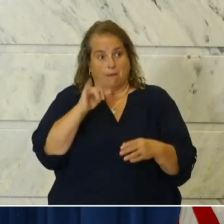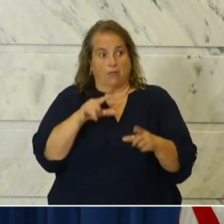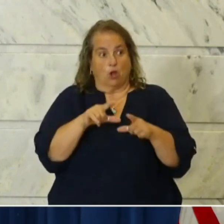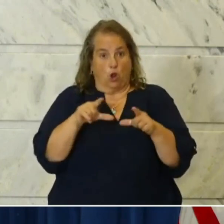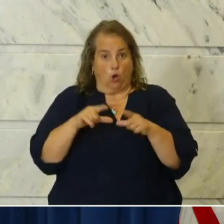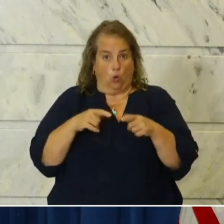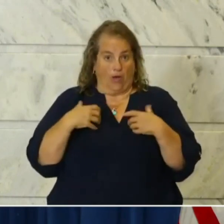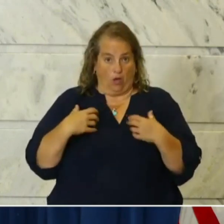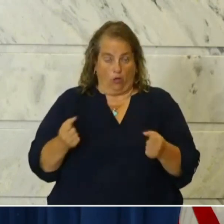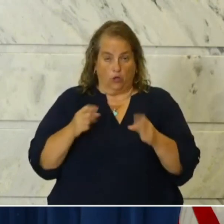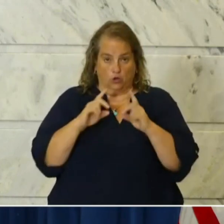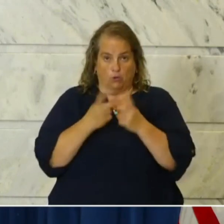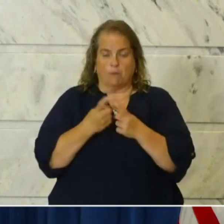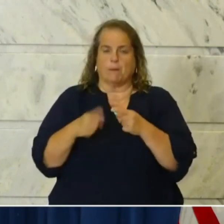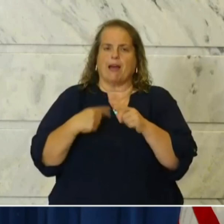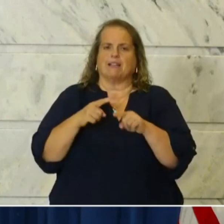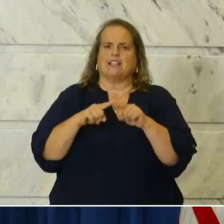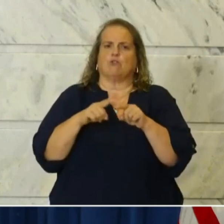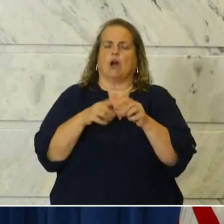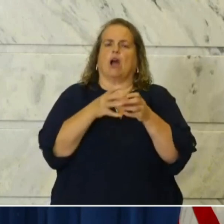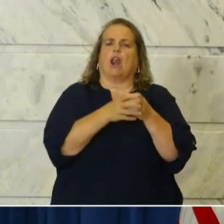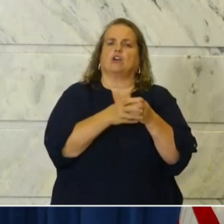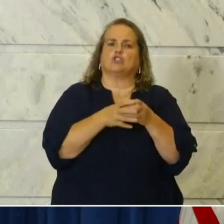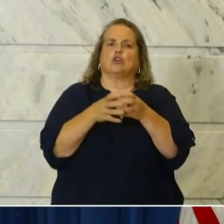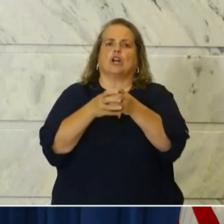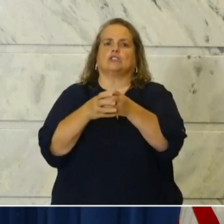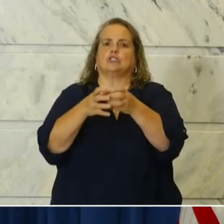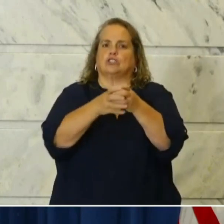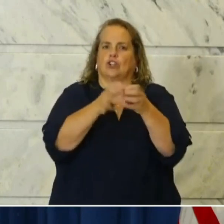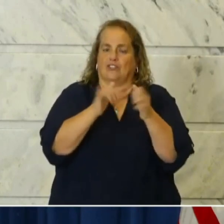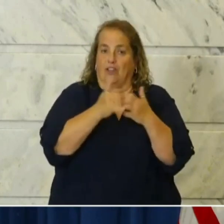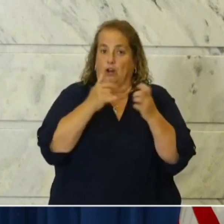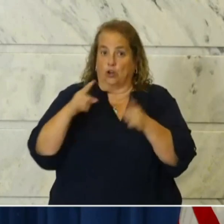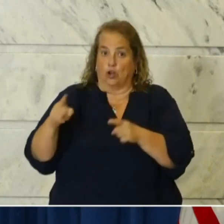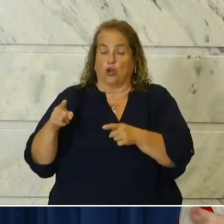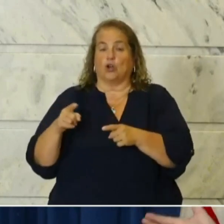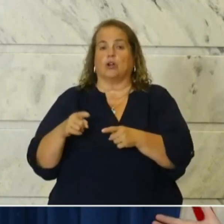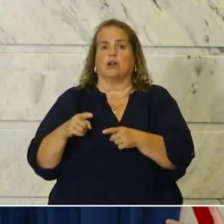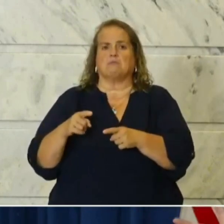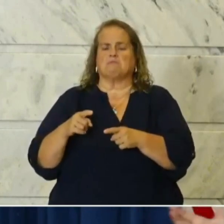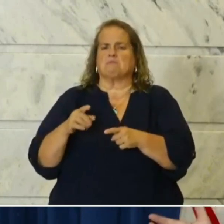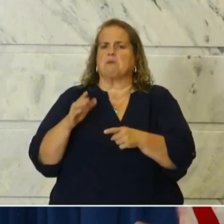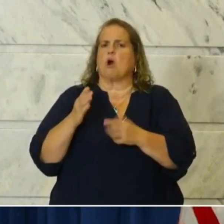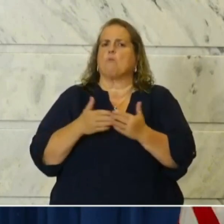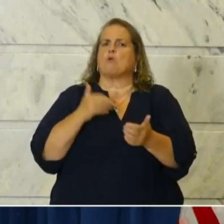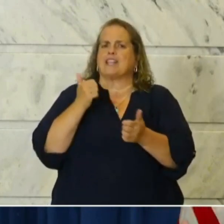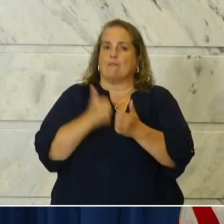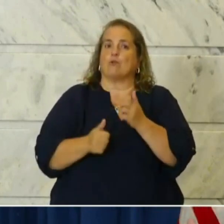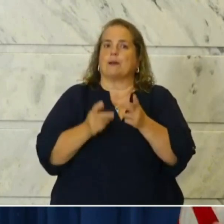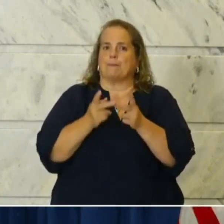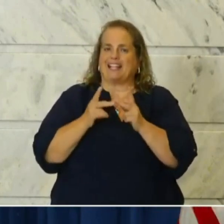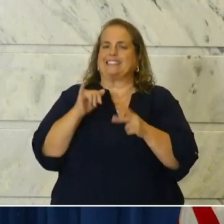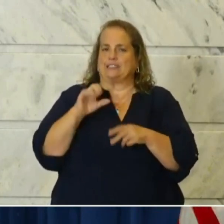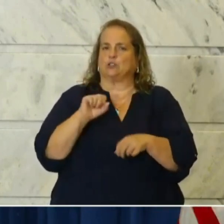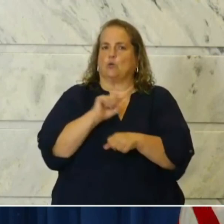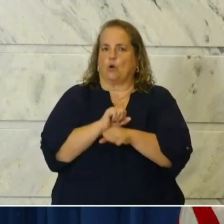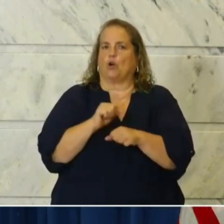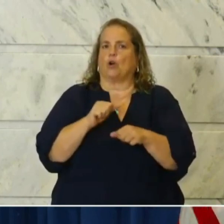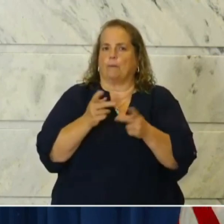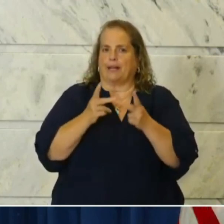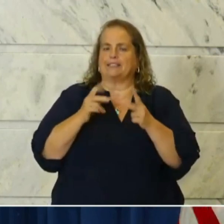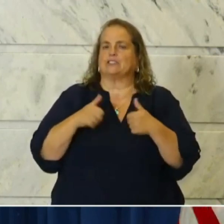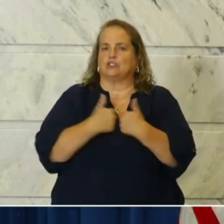departments about different clusters that occur. A lot of them, well, just about every place is a workplace is the challenge, right? A restaurant